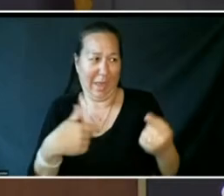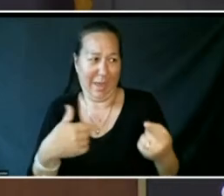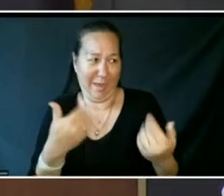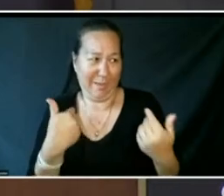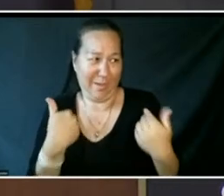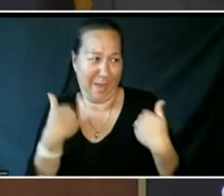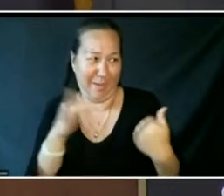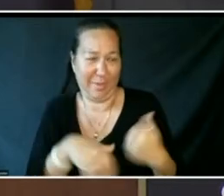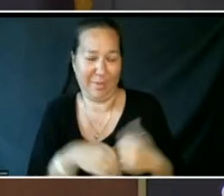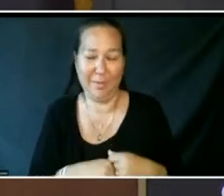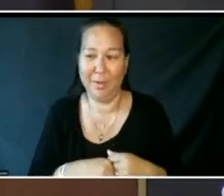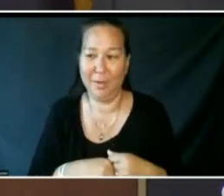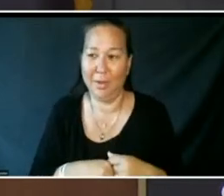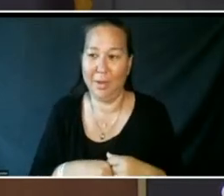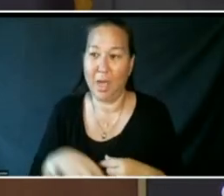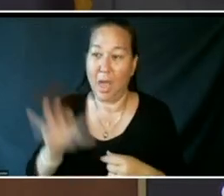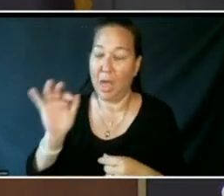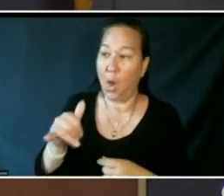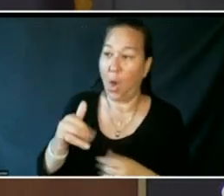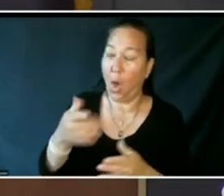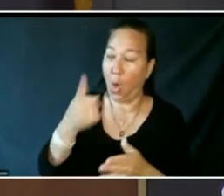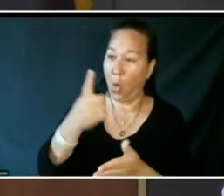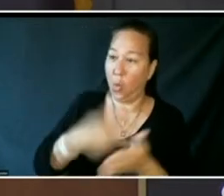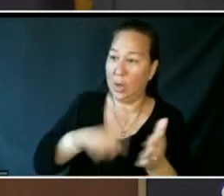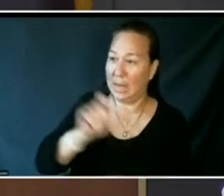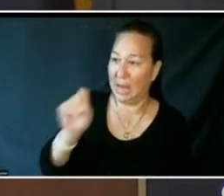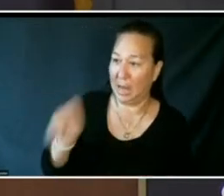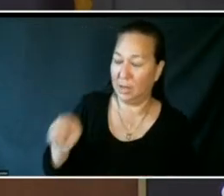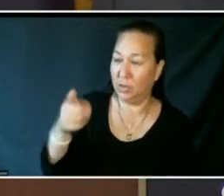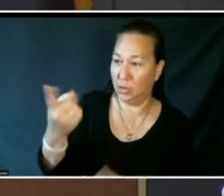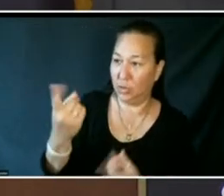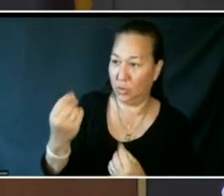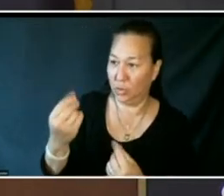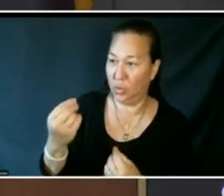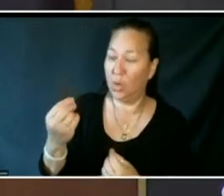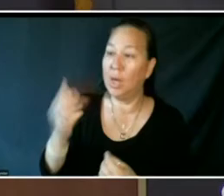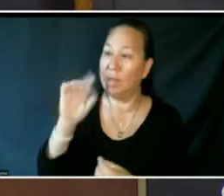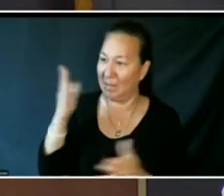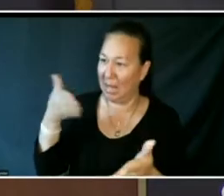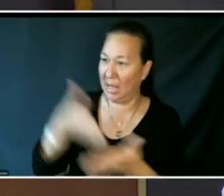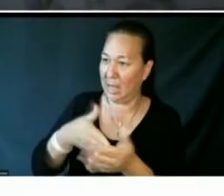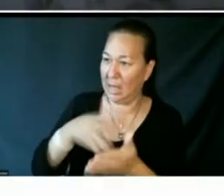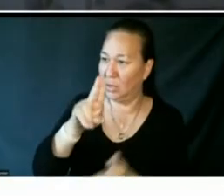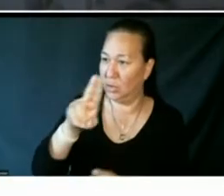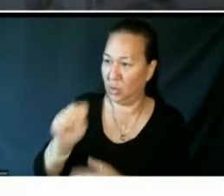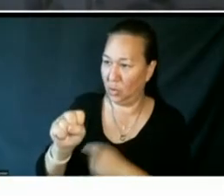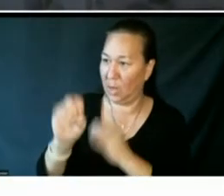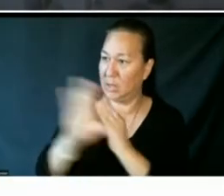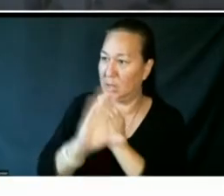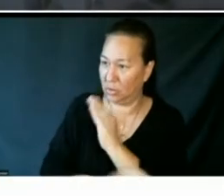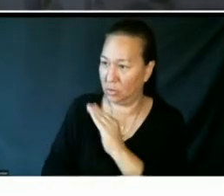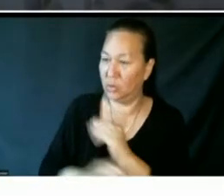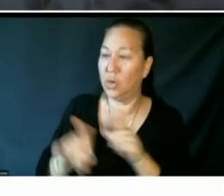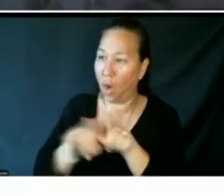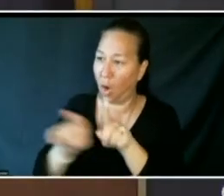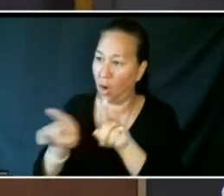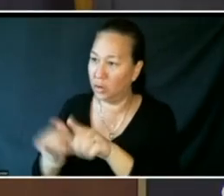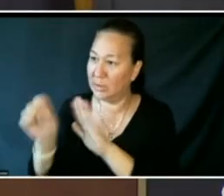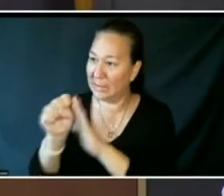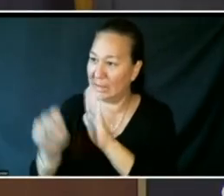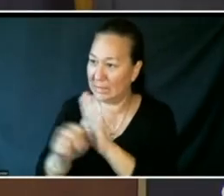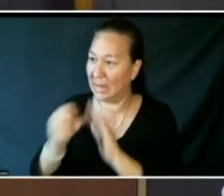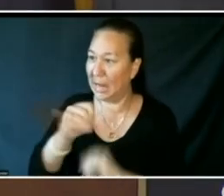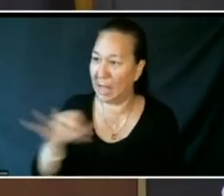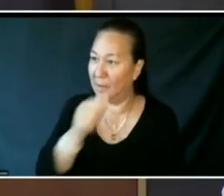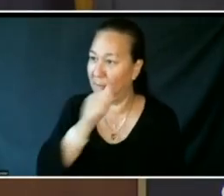violated your oath to the Constitution, both the United States Constitution and the Constitution of the state of Arizona? Yes, sir. Did you also